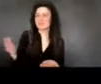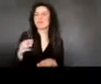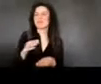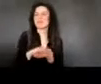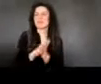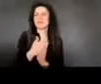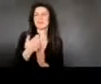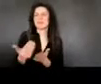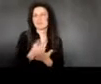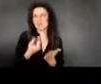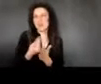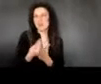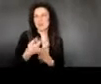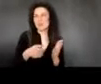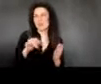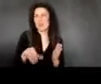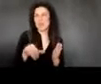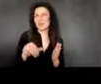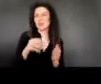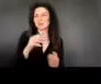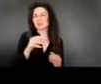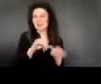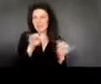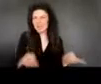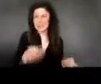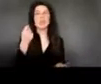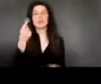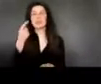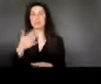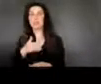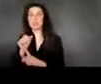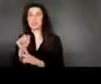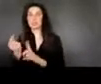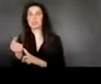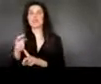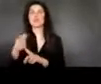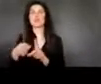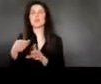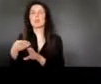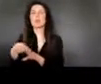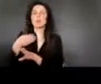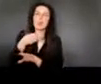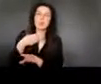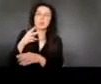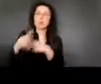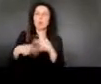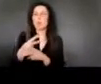case from a kind of previous form of capitalist production.